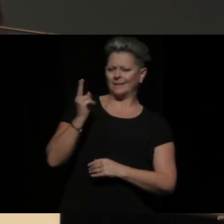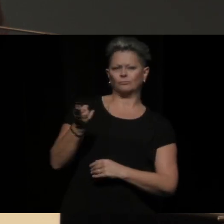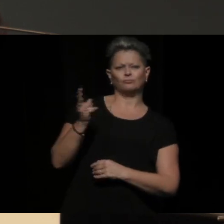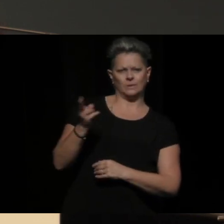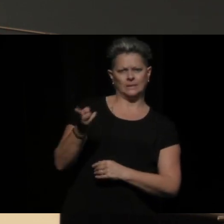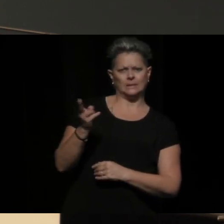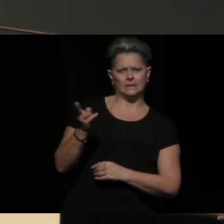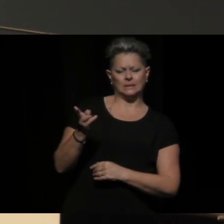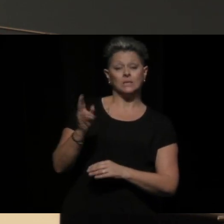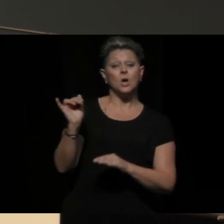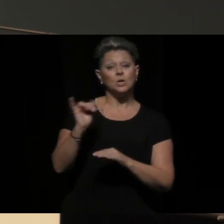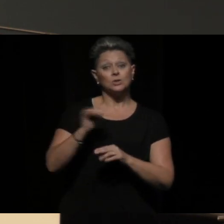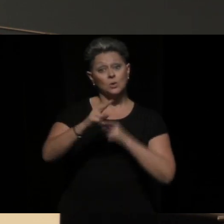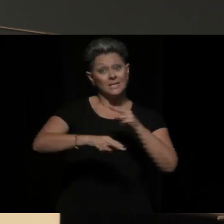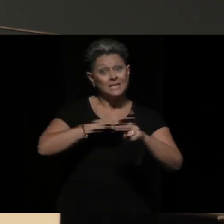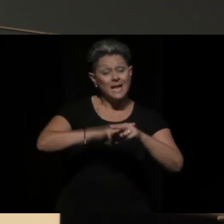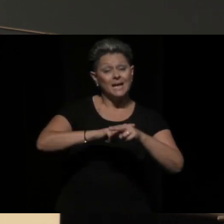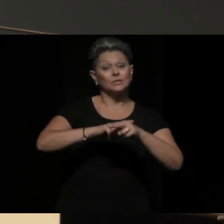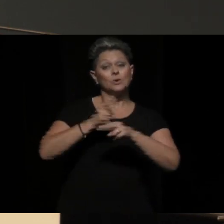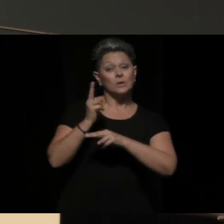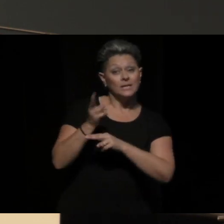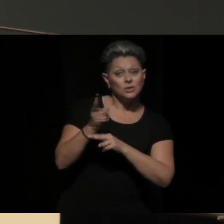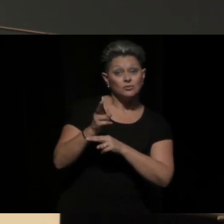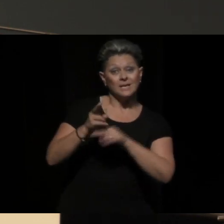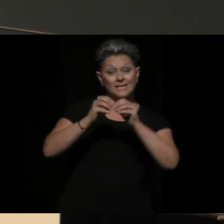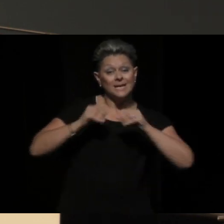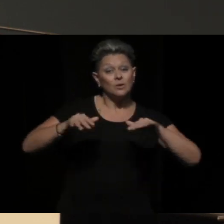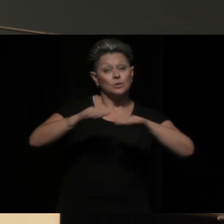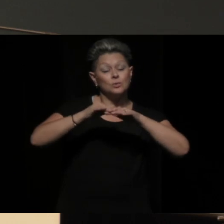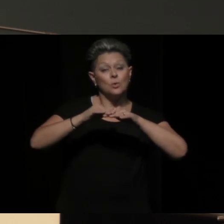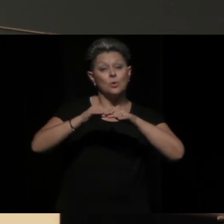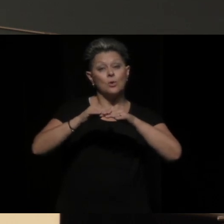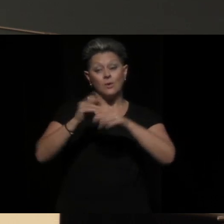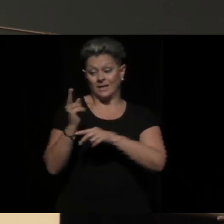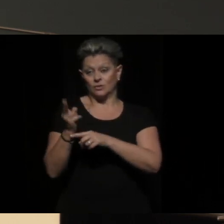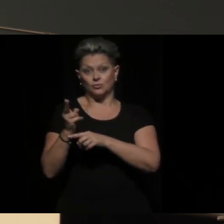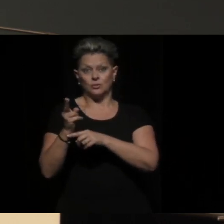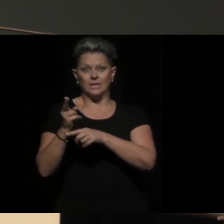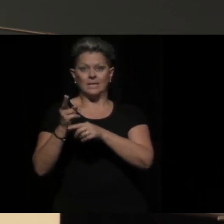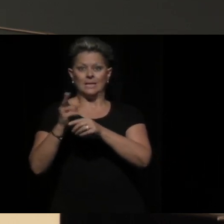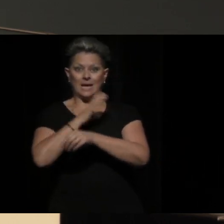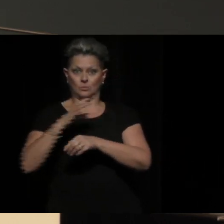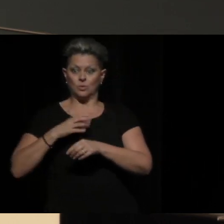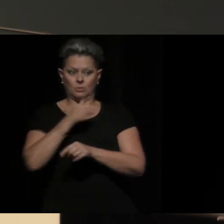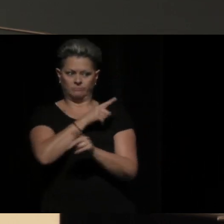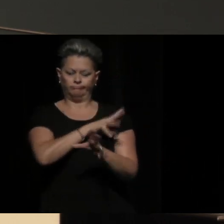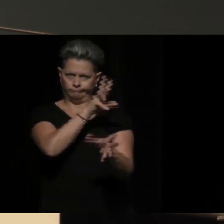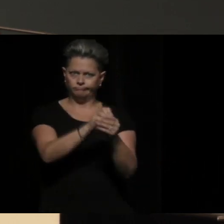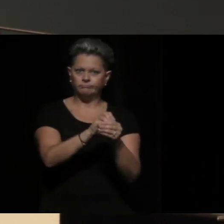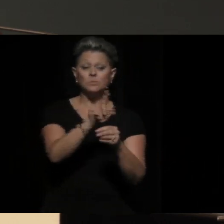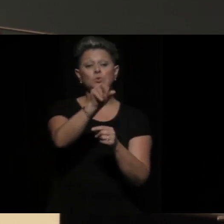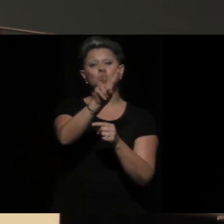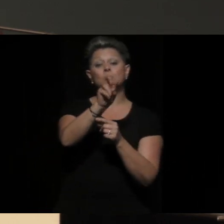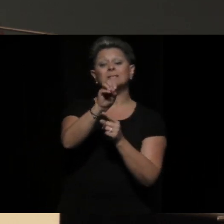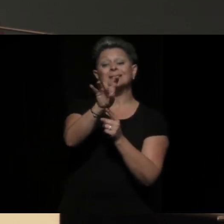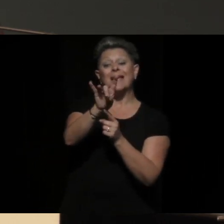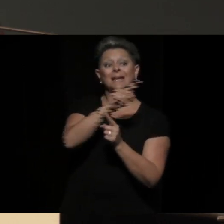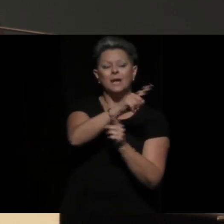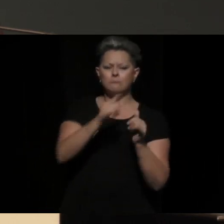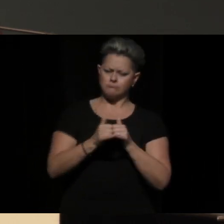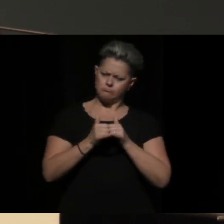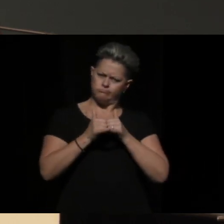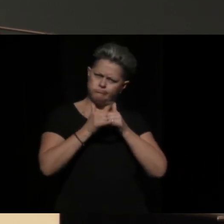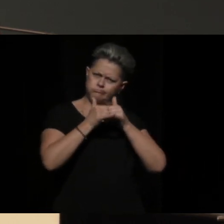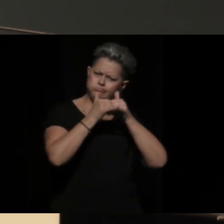National Provincial Territorial Archivist Council. In 2008, he was awarded the prestigious